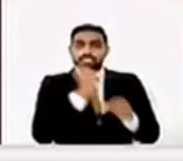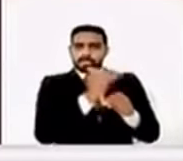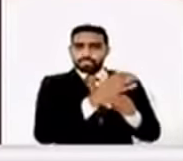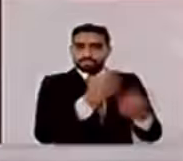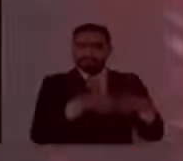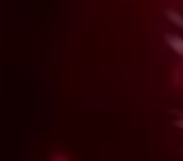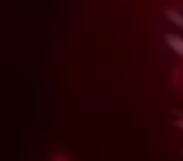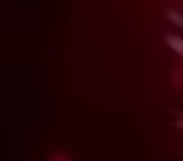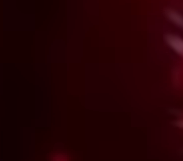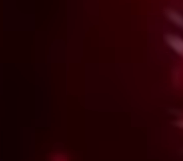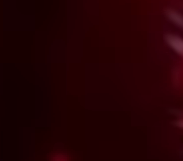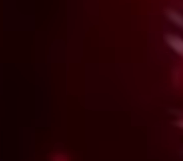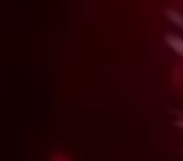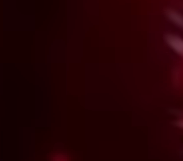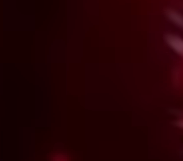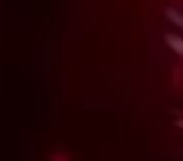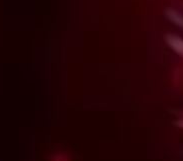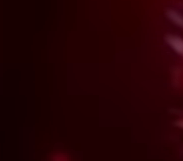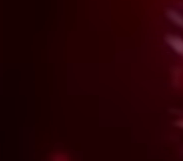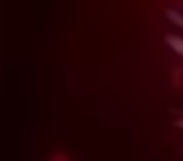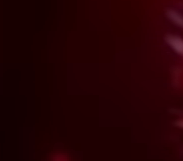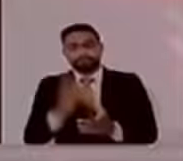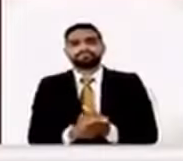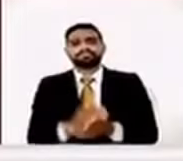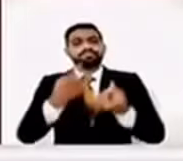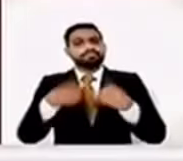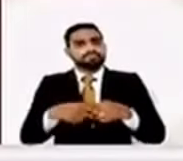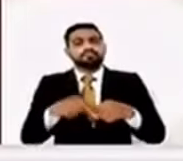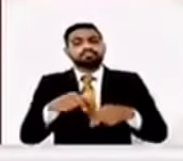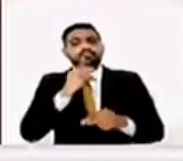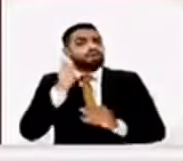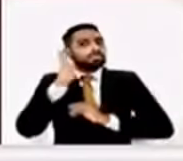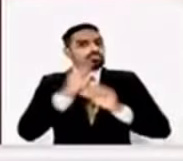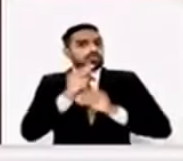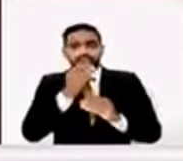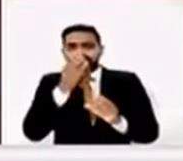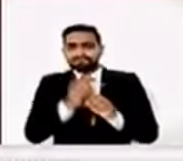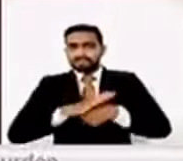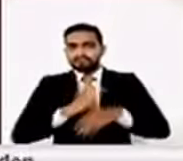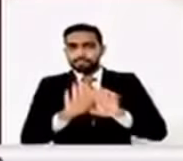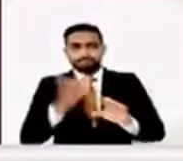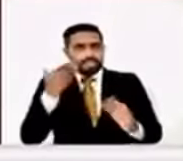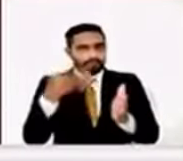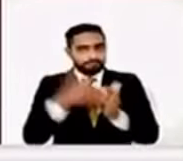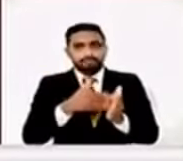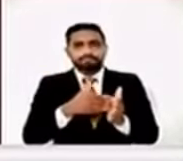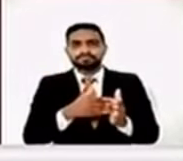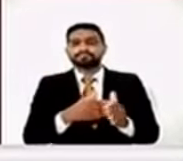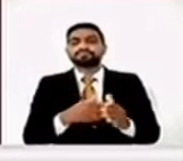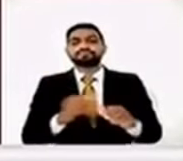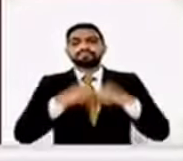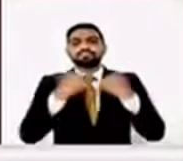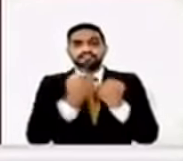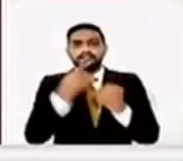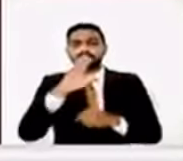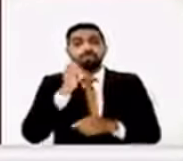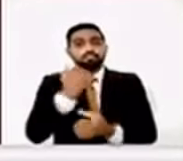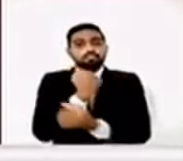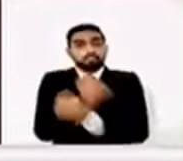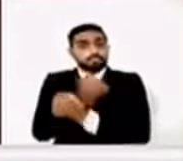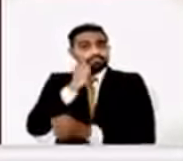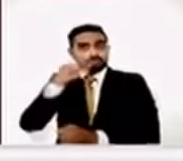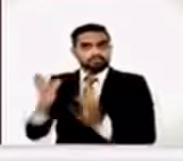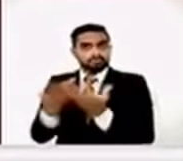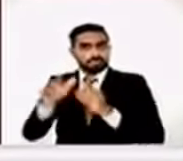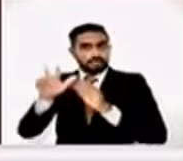Kalathiri district. The National Operations Centre for Prevention of COVID-19 Outbreak announced that 8 police officers, 5 members of the Police Special Task